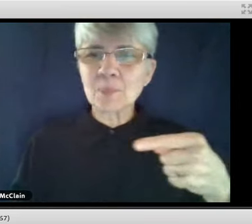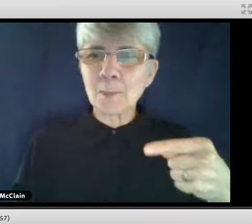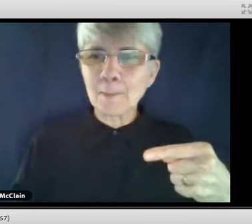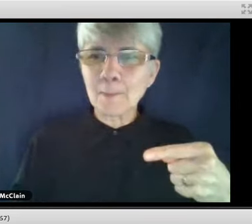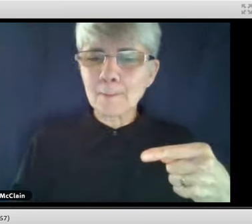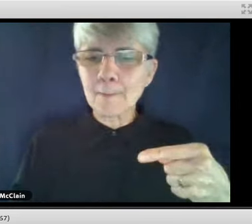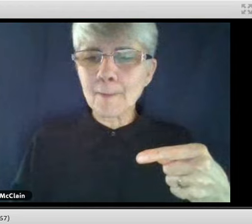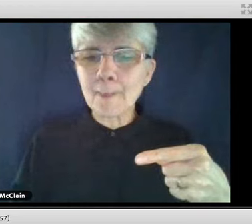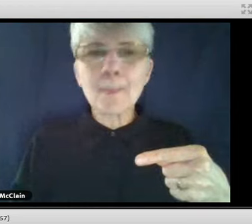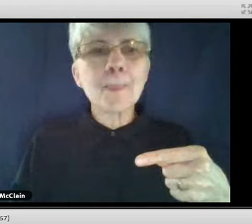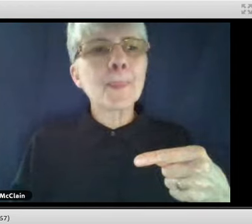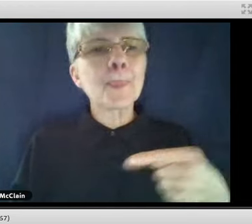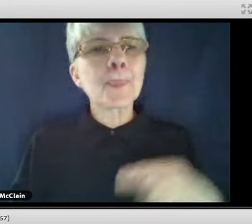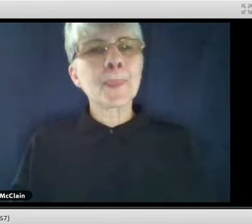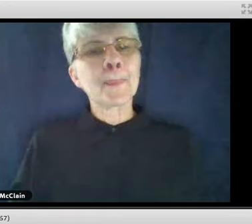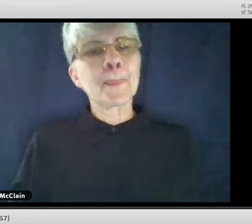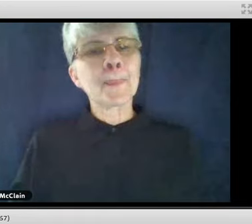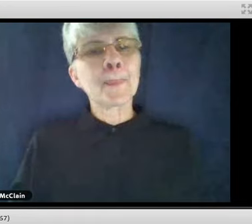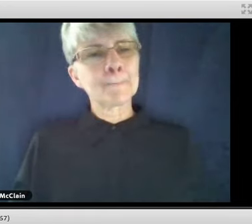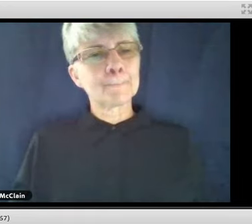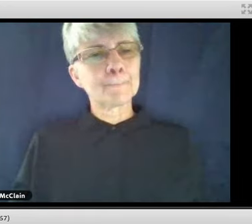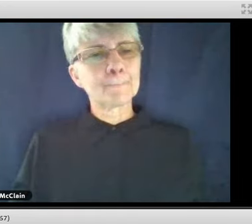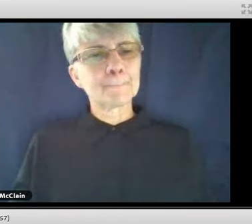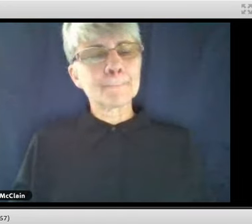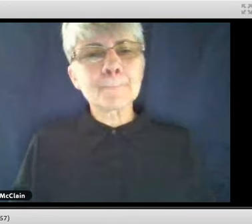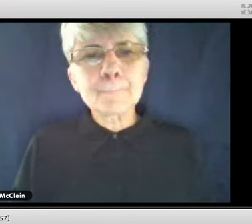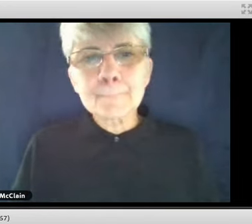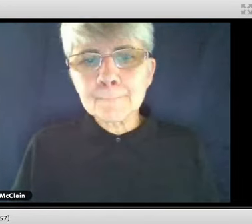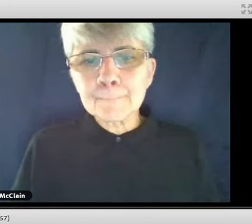dude, Anyway, so about